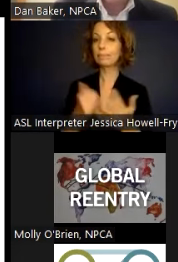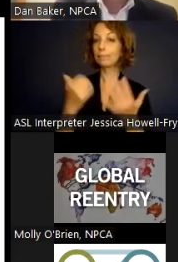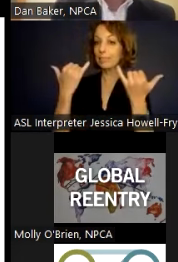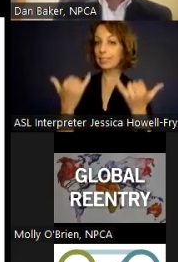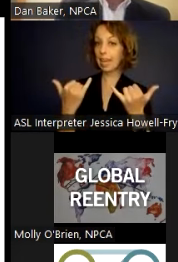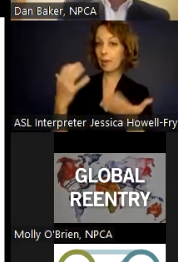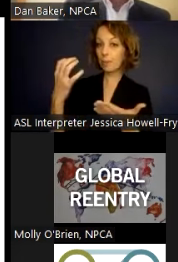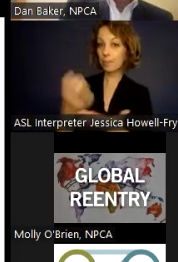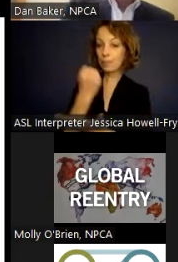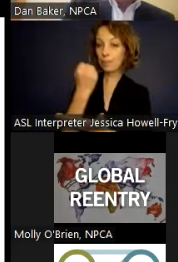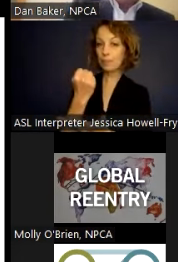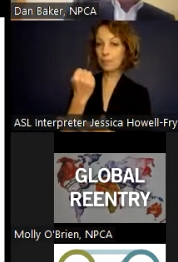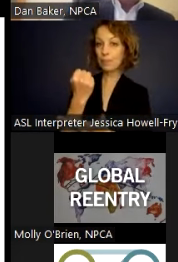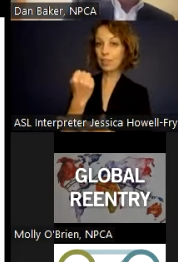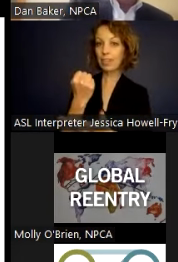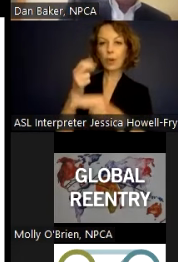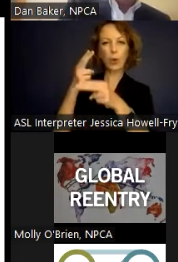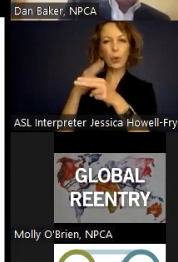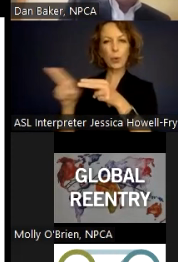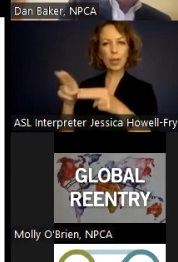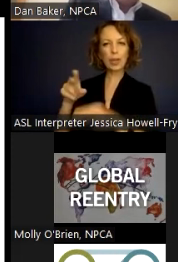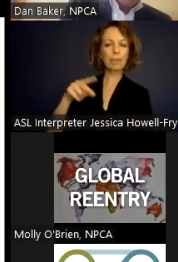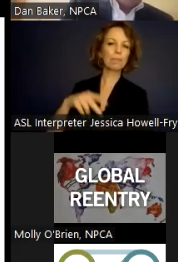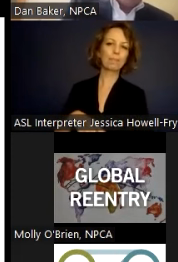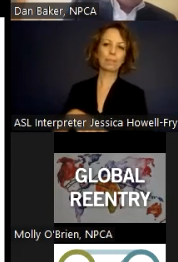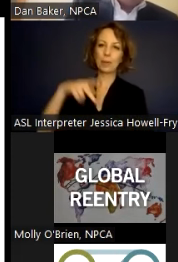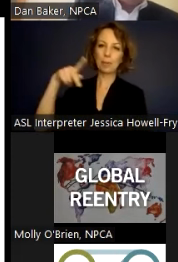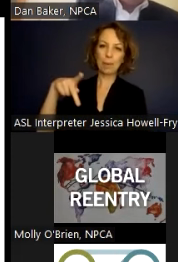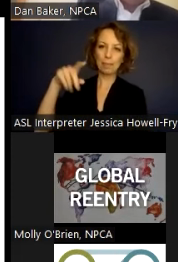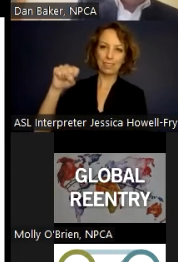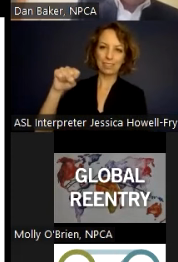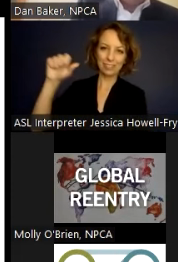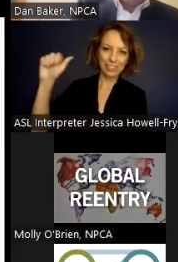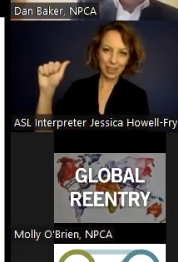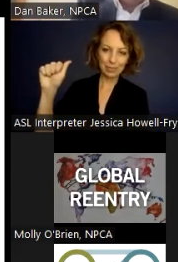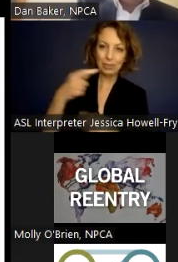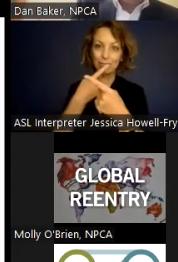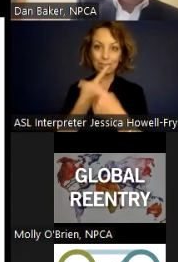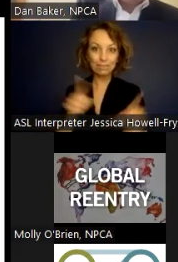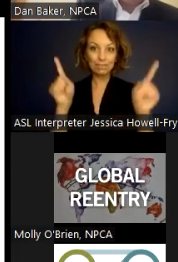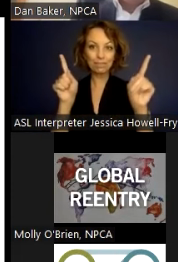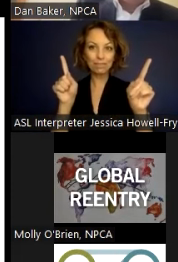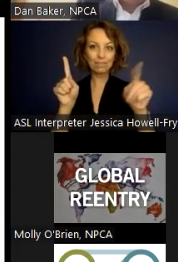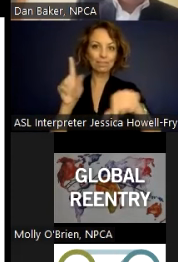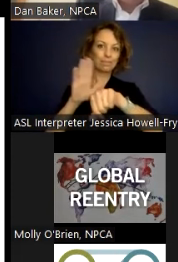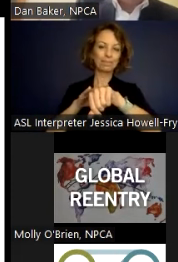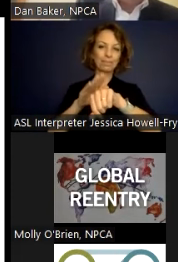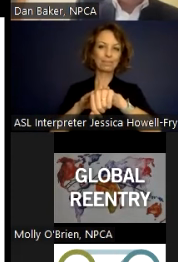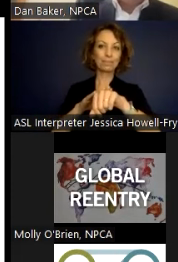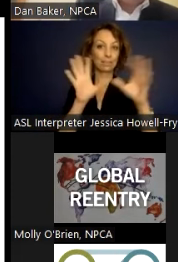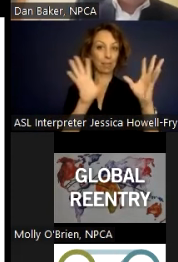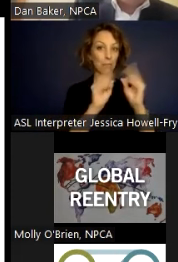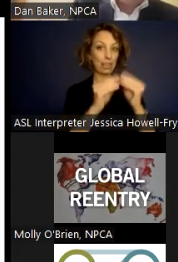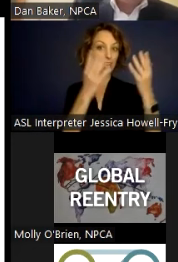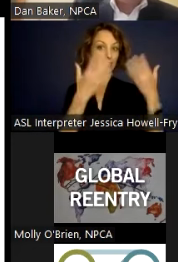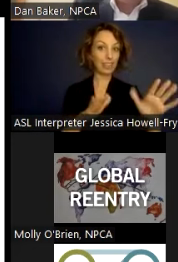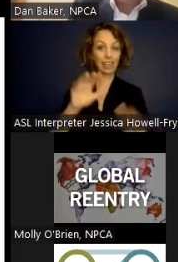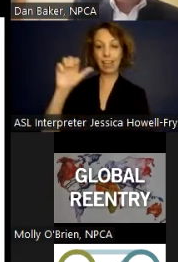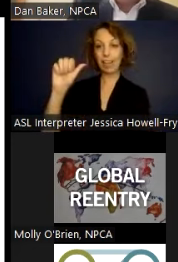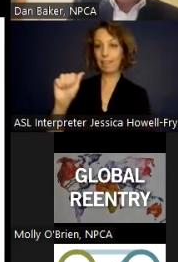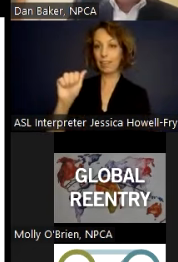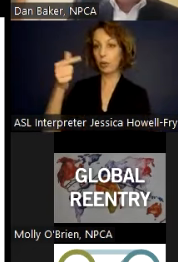to give a quick public service announcement again about the upcoming, immediately following this meeting, the Affiliate Group Network